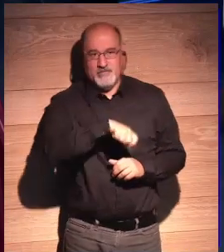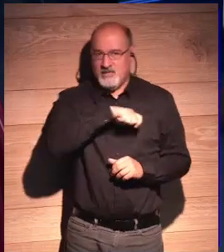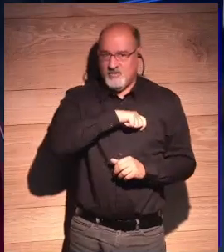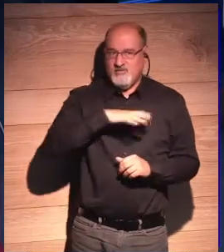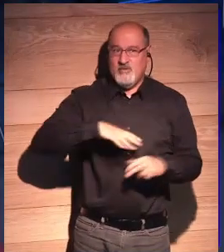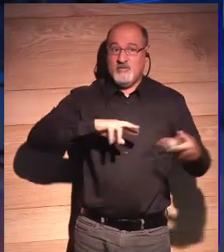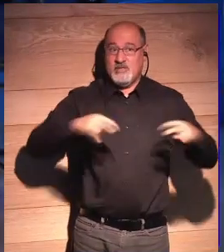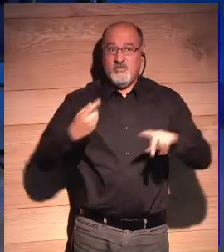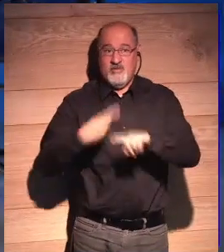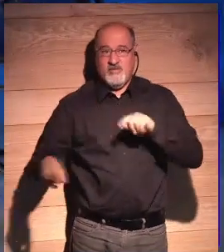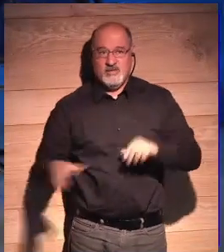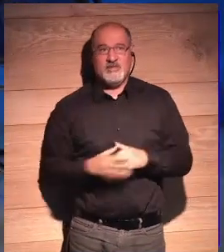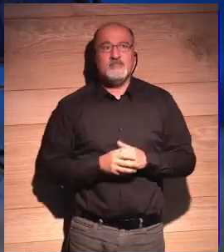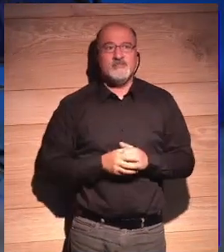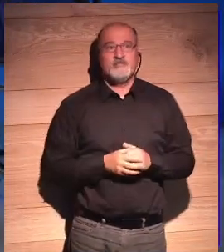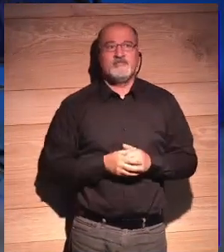Spanish, please. Yeah.